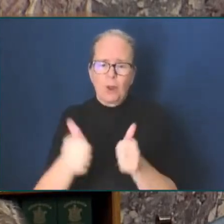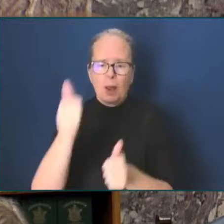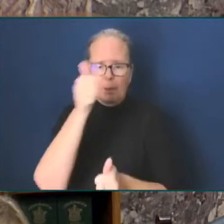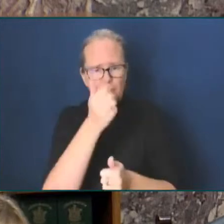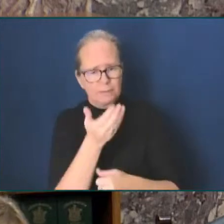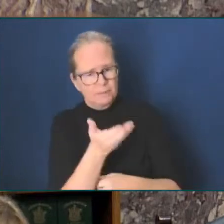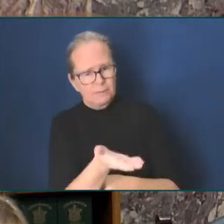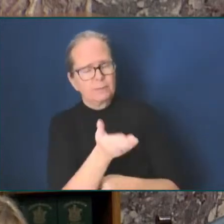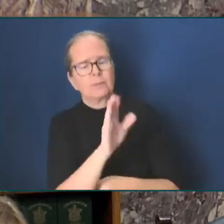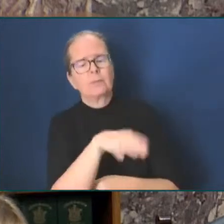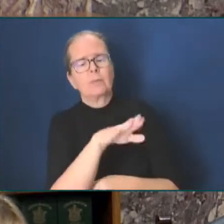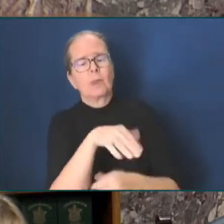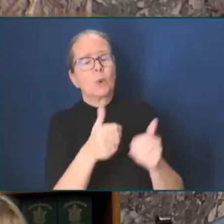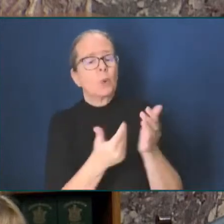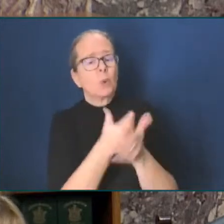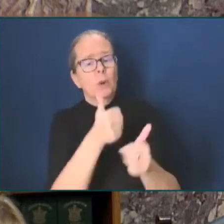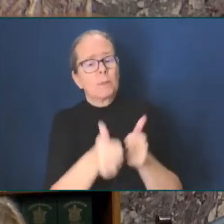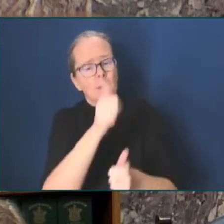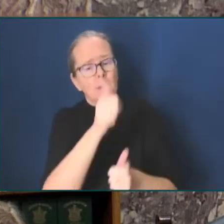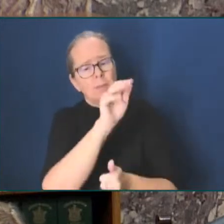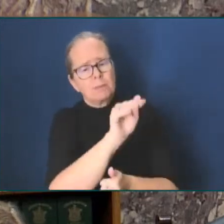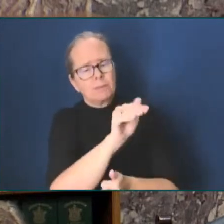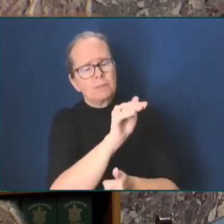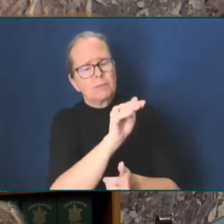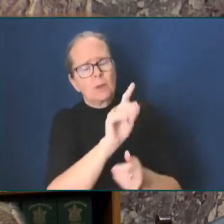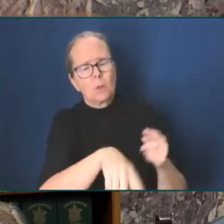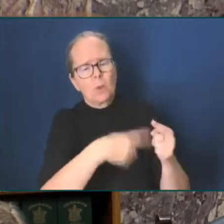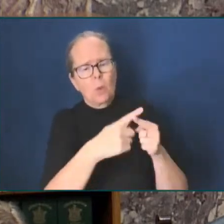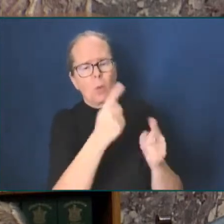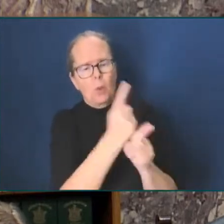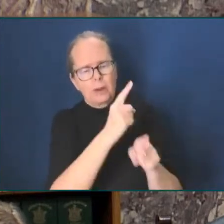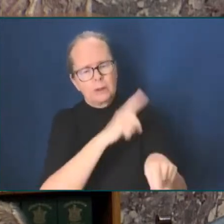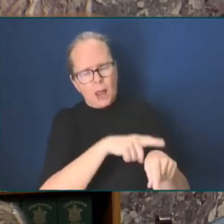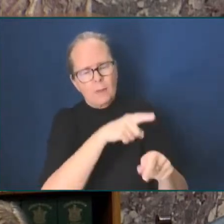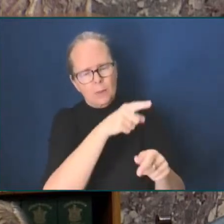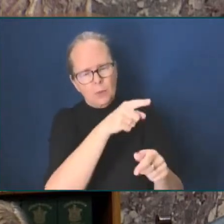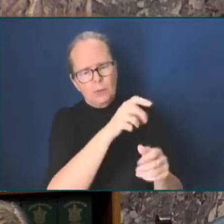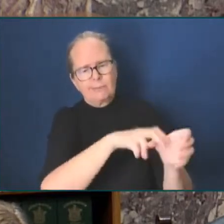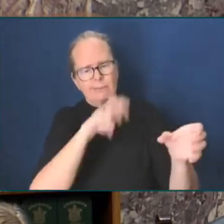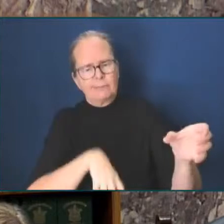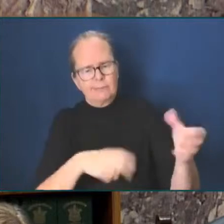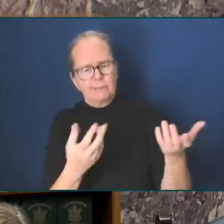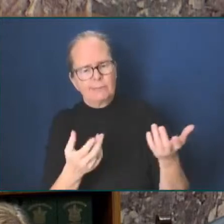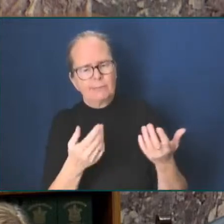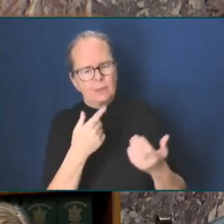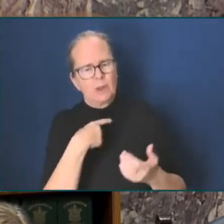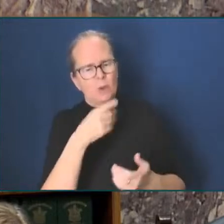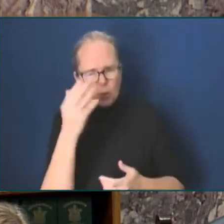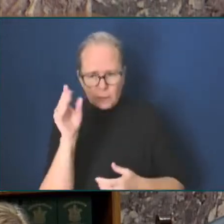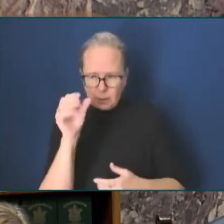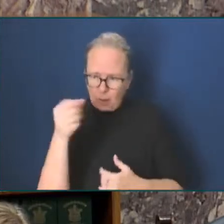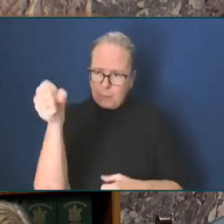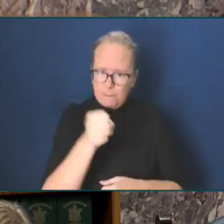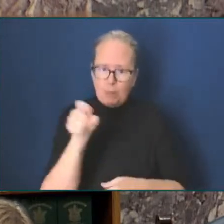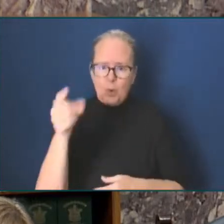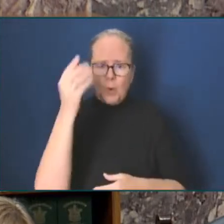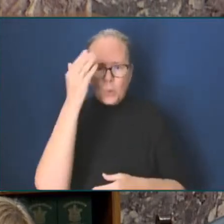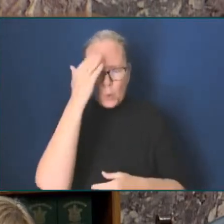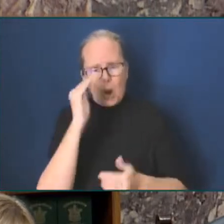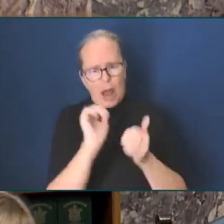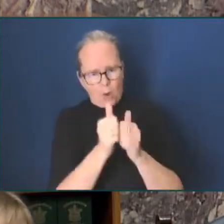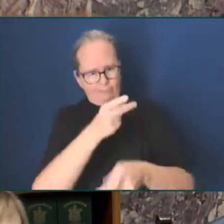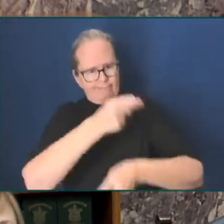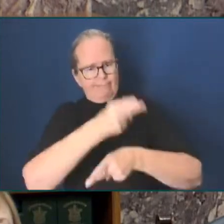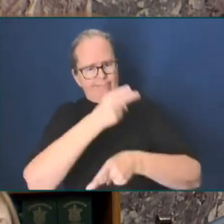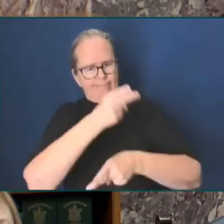so that we can get someone in here that knows how to fix problems. Will this Premier do the right thing, fire his Health Minister, and make sure we get someone